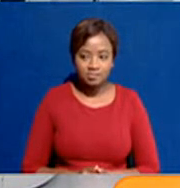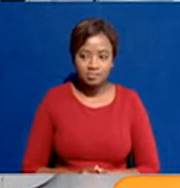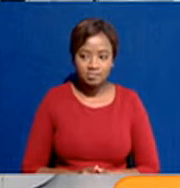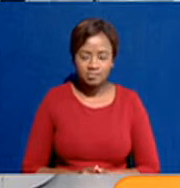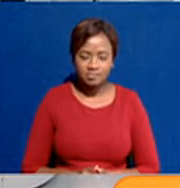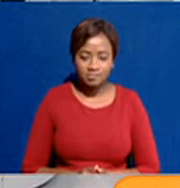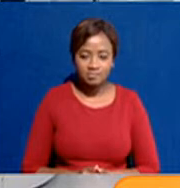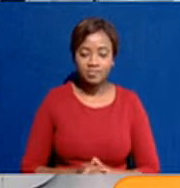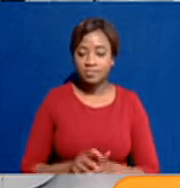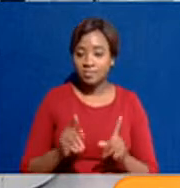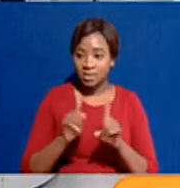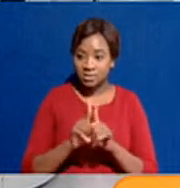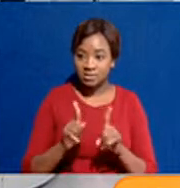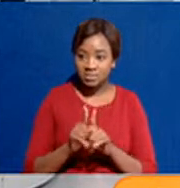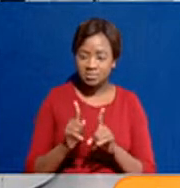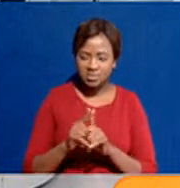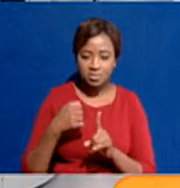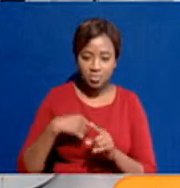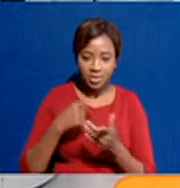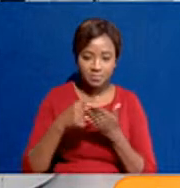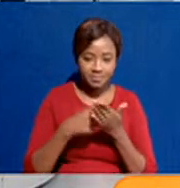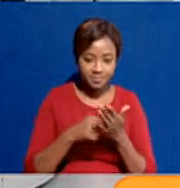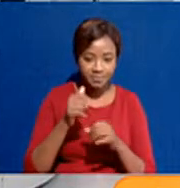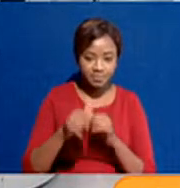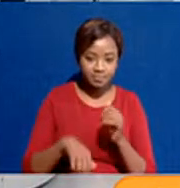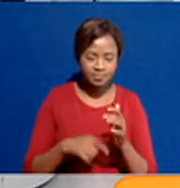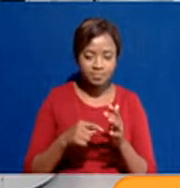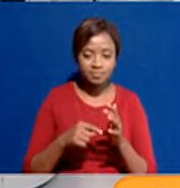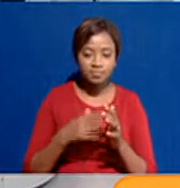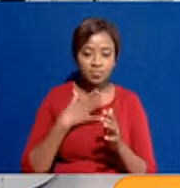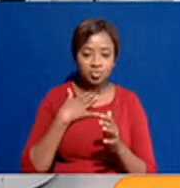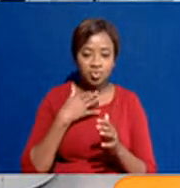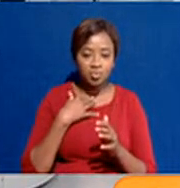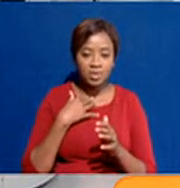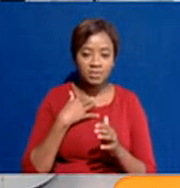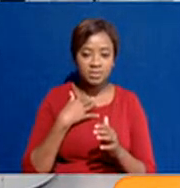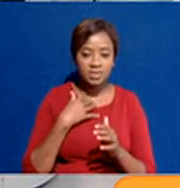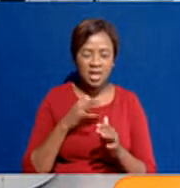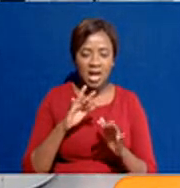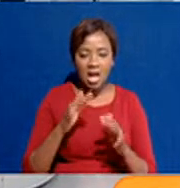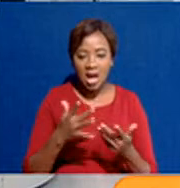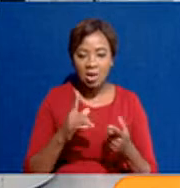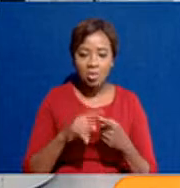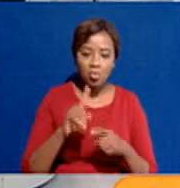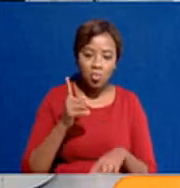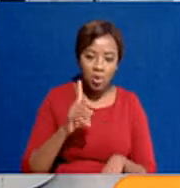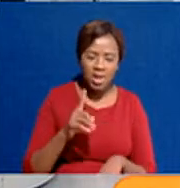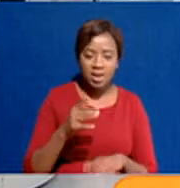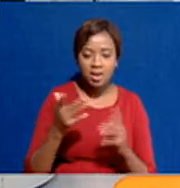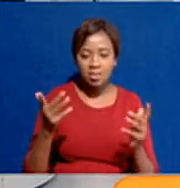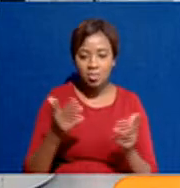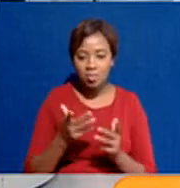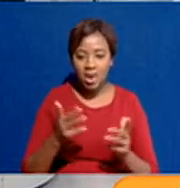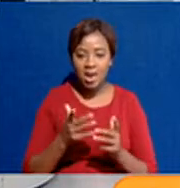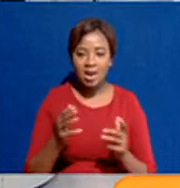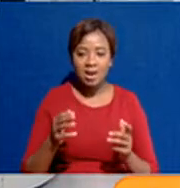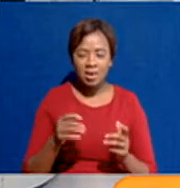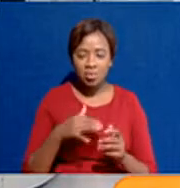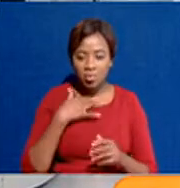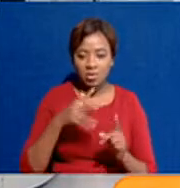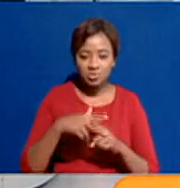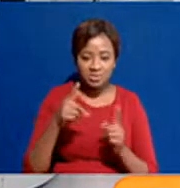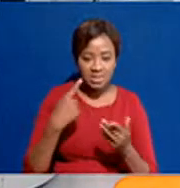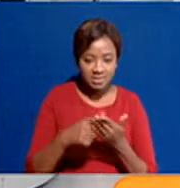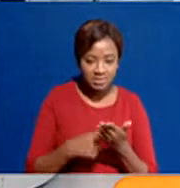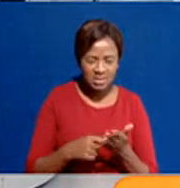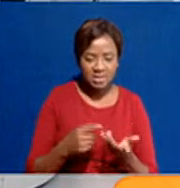much in the same way that we are talking about what we want to talk about, how, when, and where we want to talk, and why we